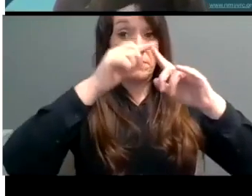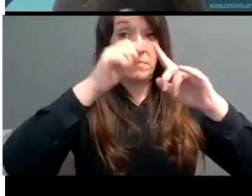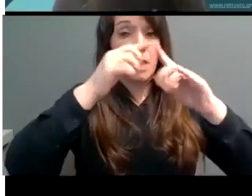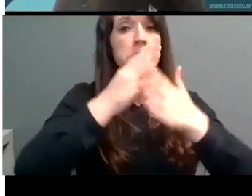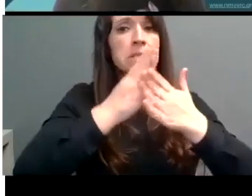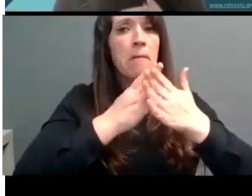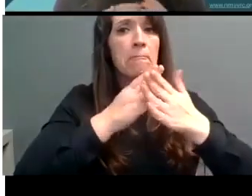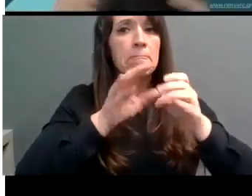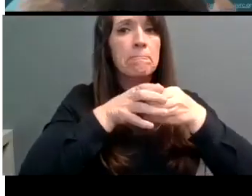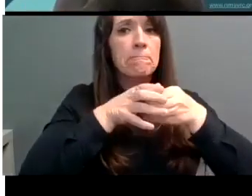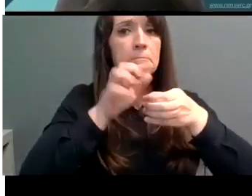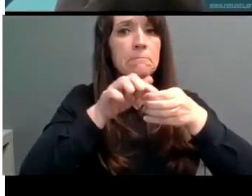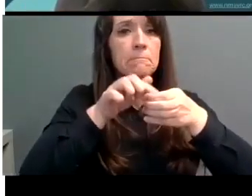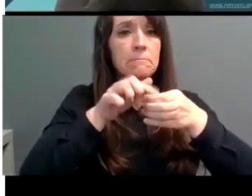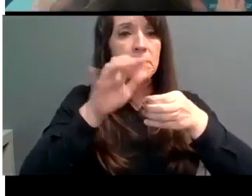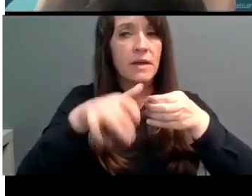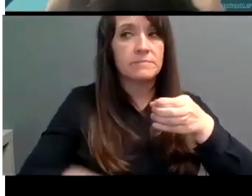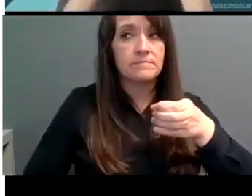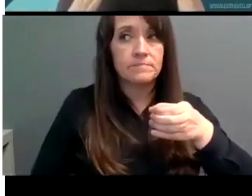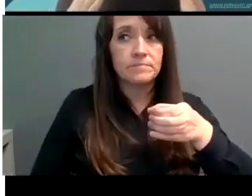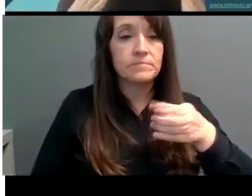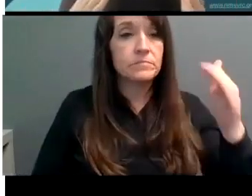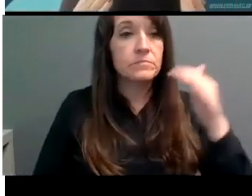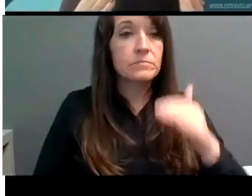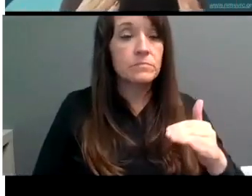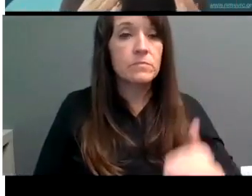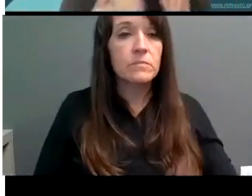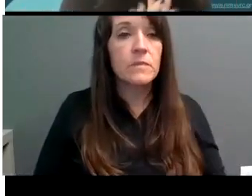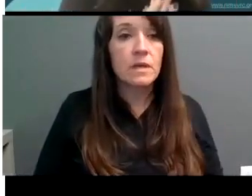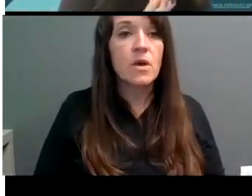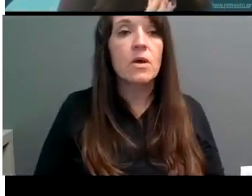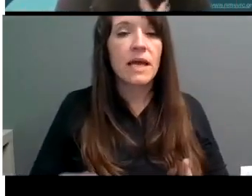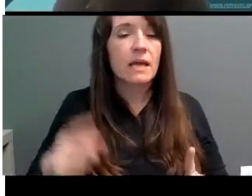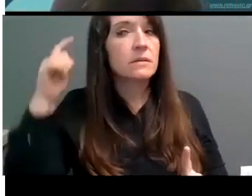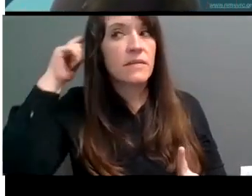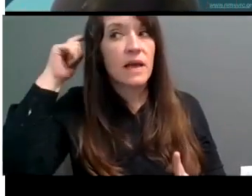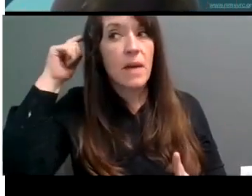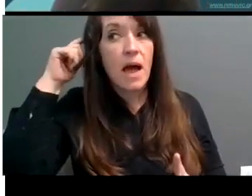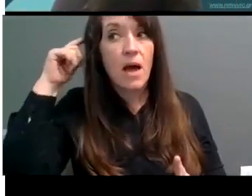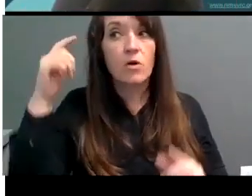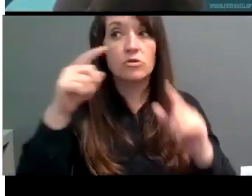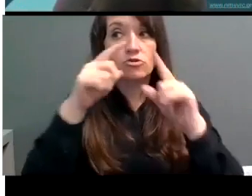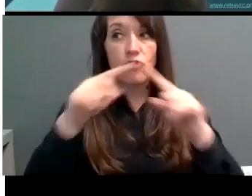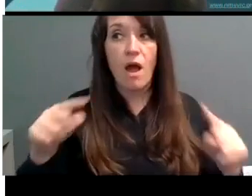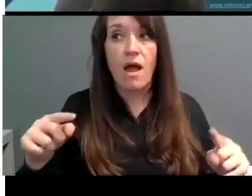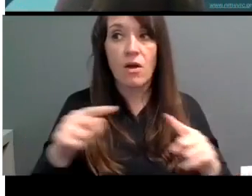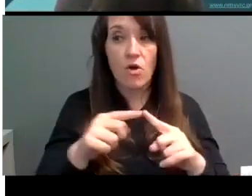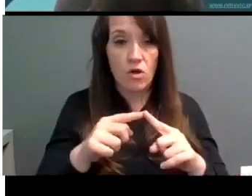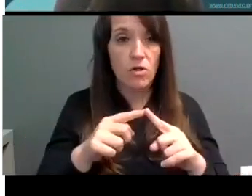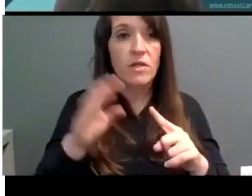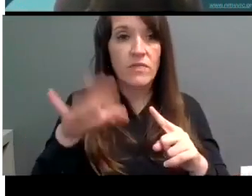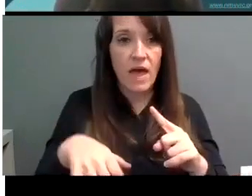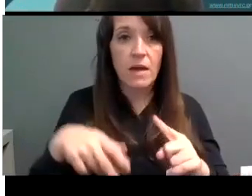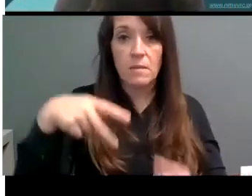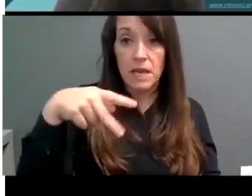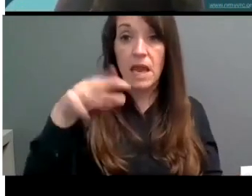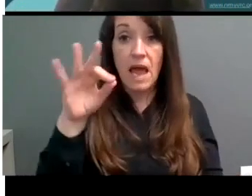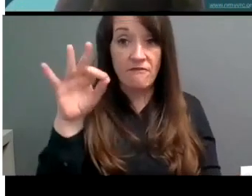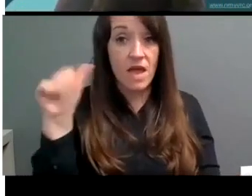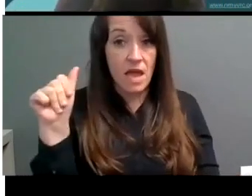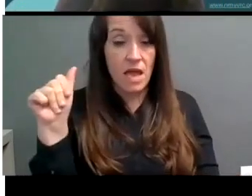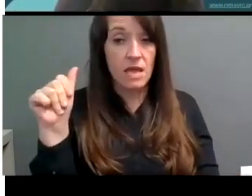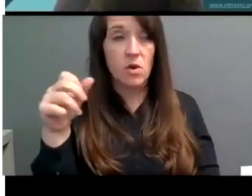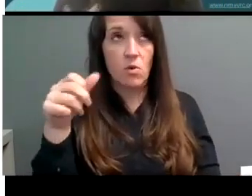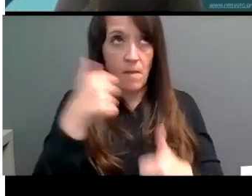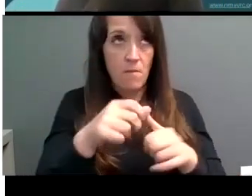So first, when we think about that dark, so keep going back to that triangle. I should have put it in the background to kind of continue to orient. But when we think about the bottom part